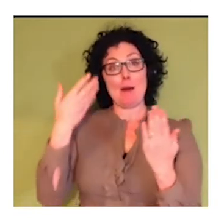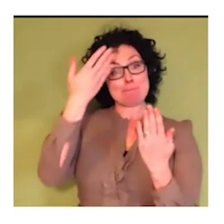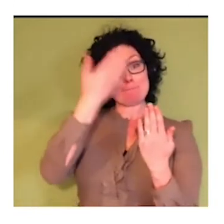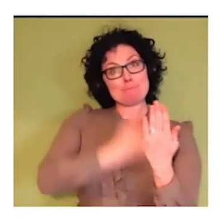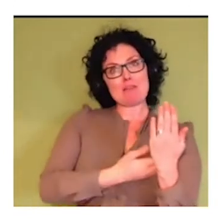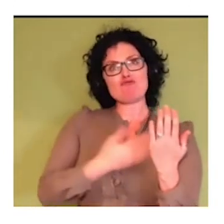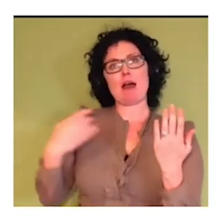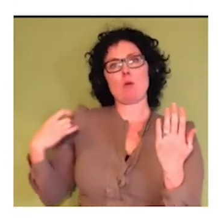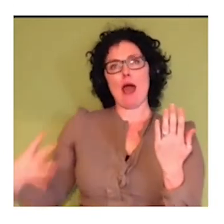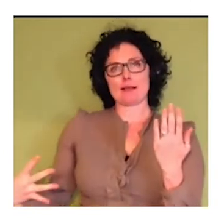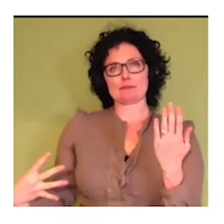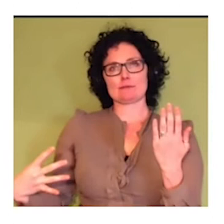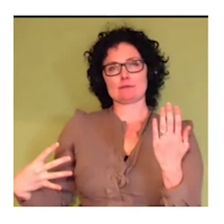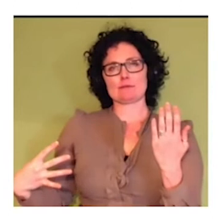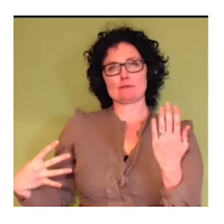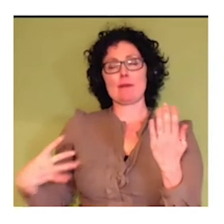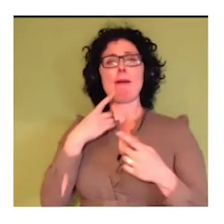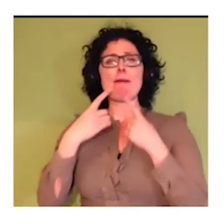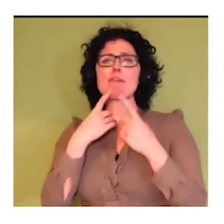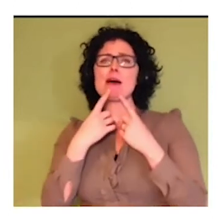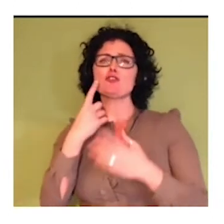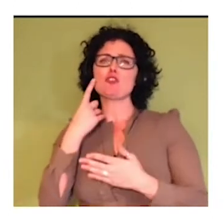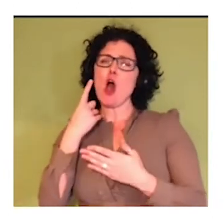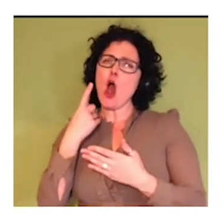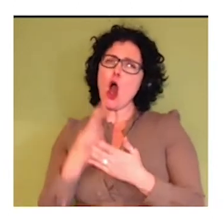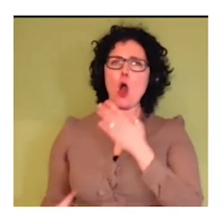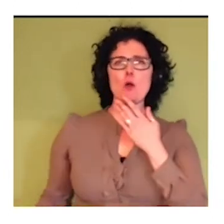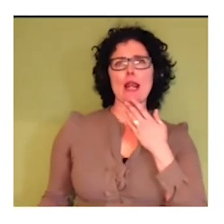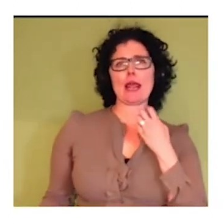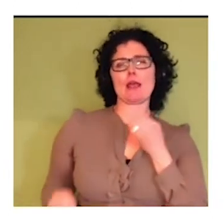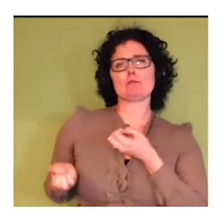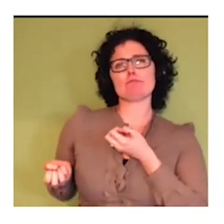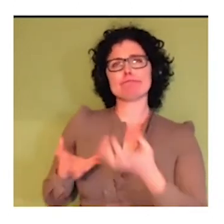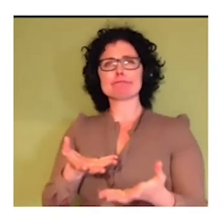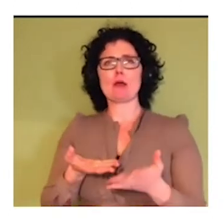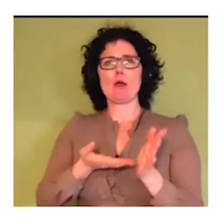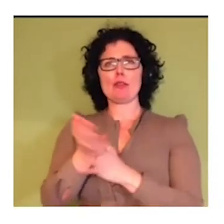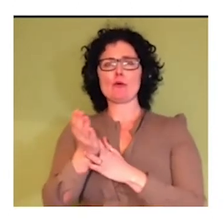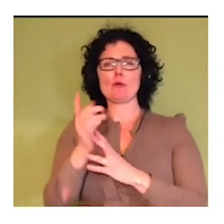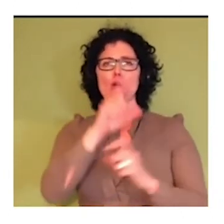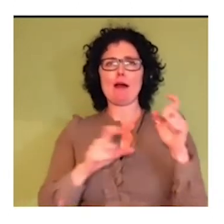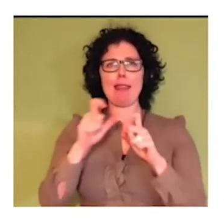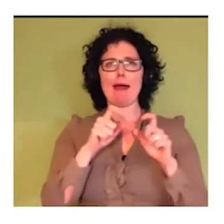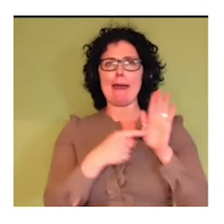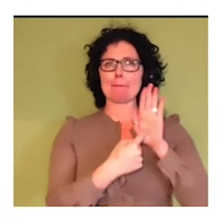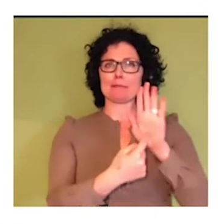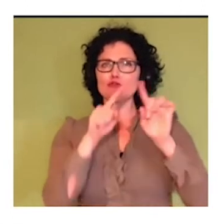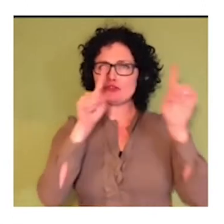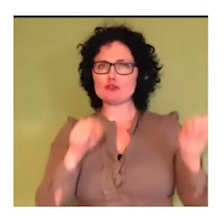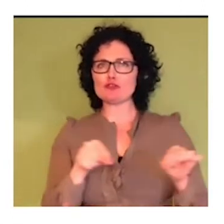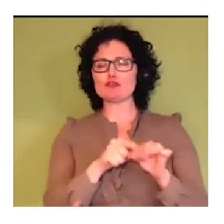information conveyed solely through colour, images or diagrams. If possible, no